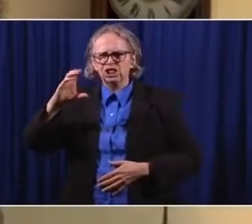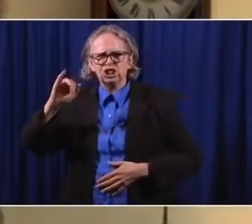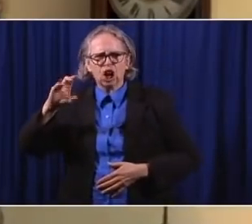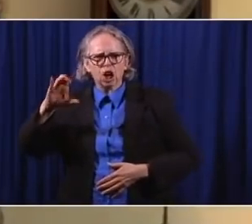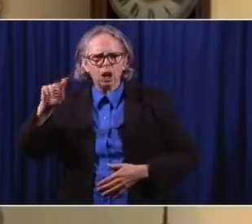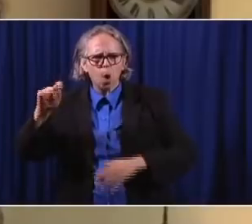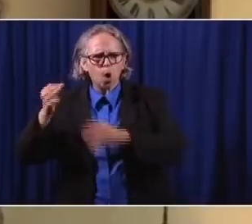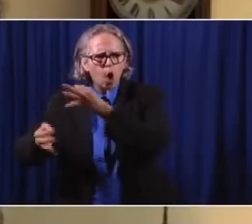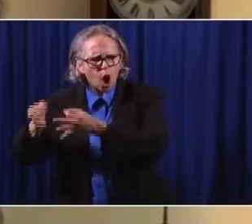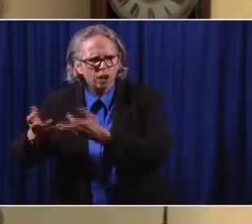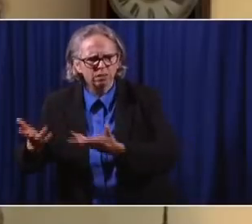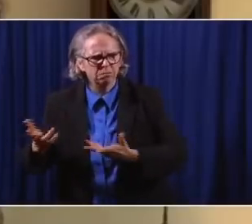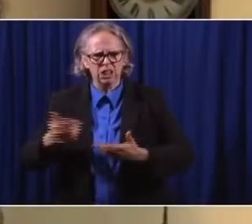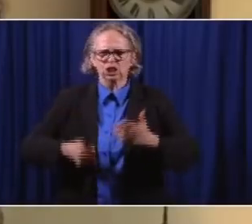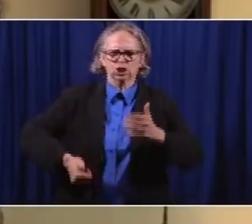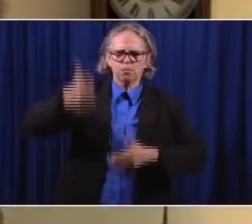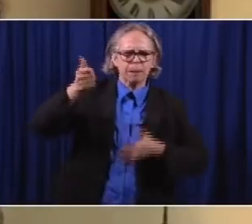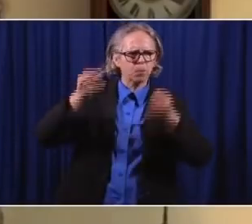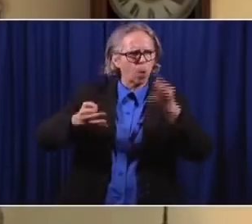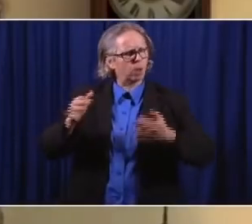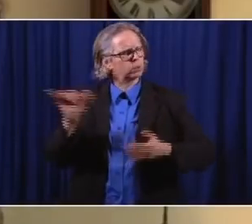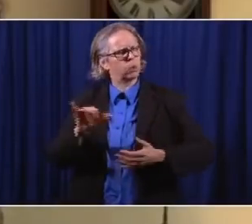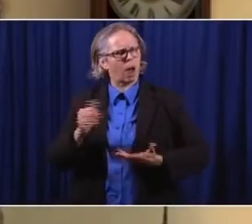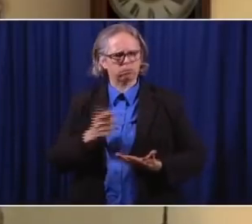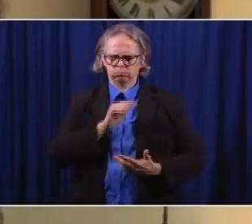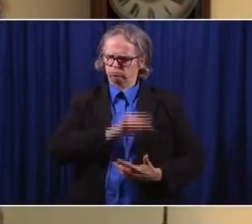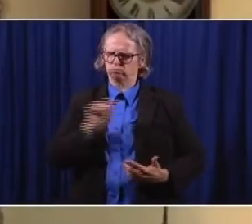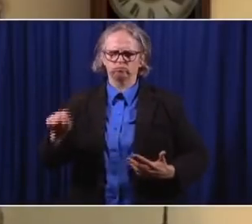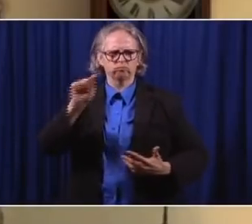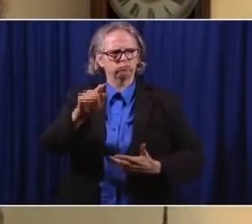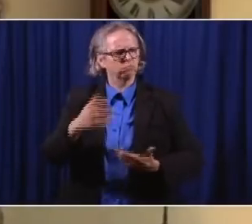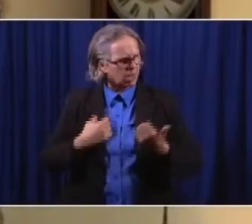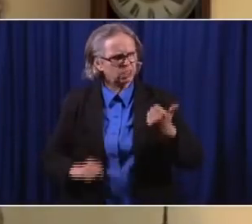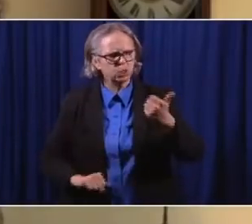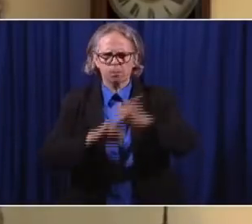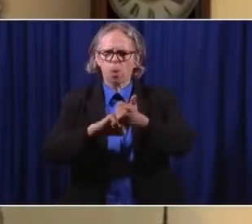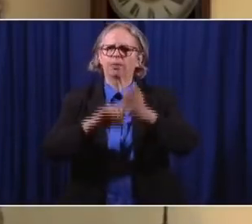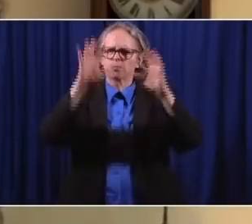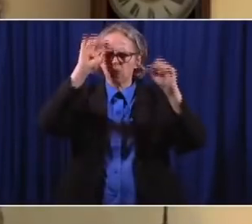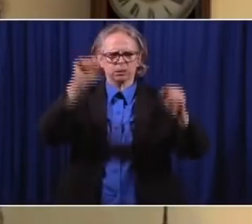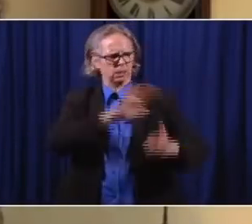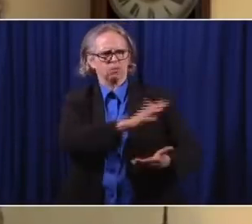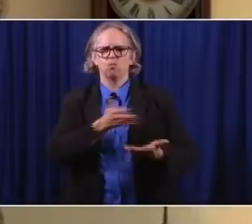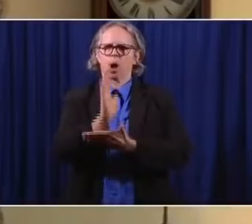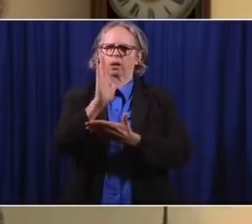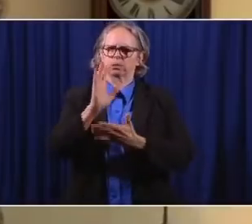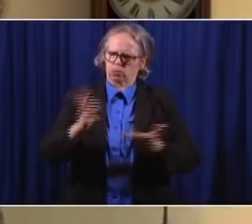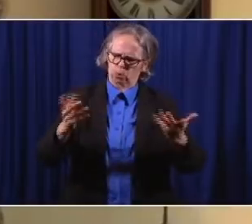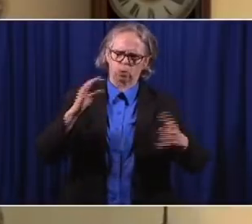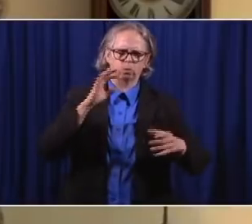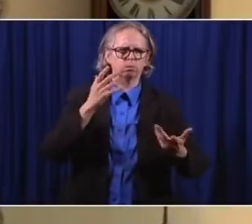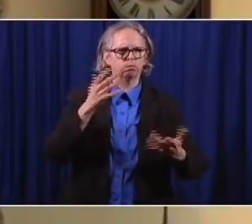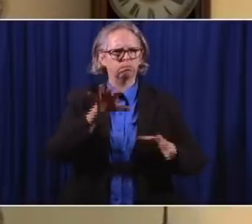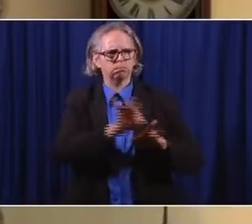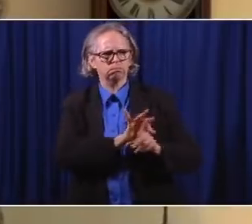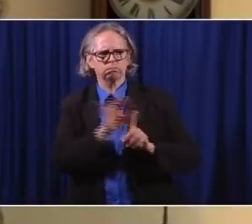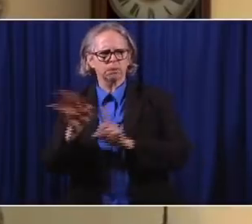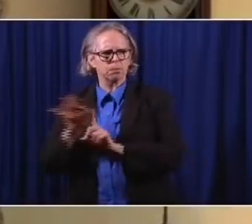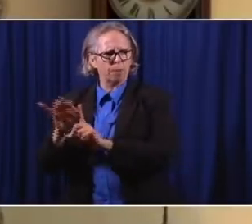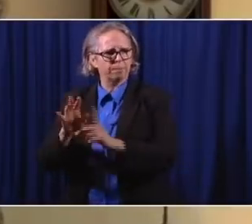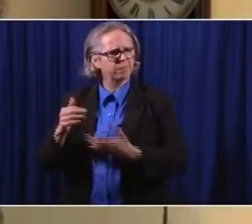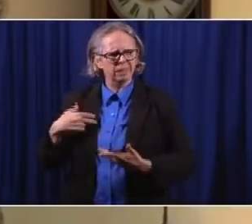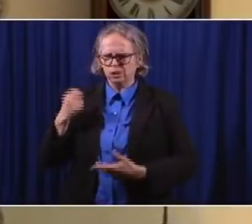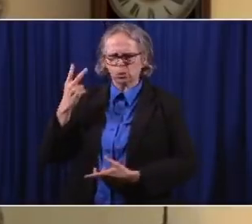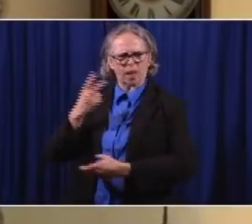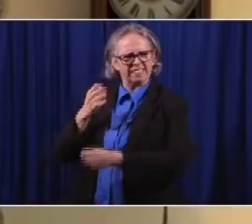well. And so, no, I certainly support the president. I served 12 years in the United States Senate.